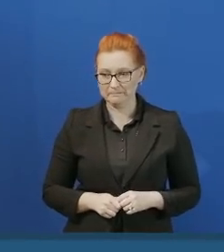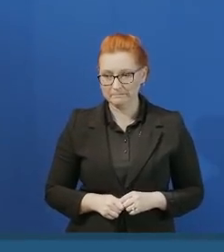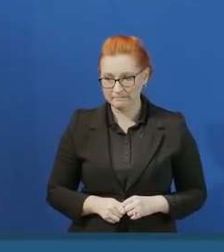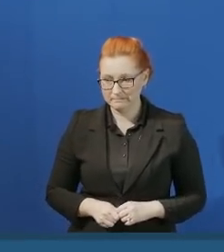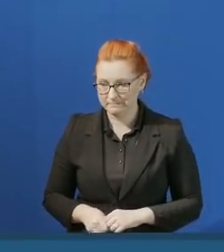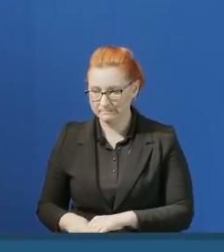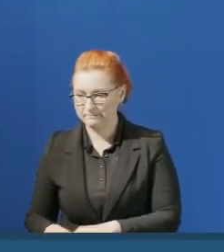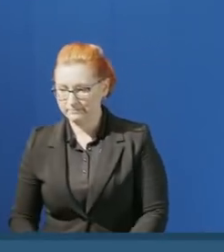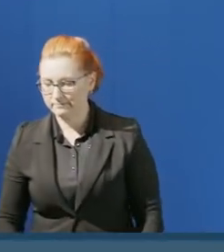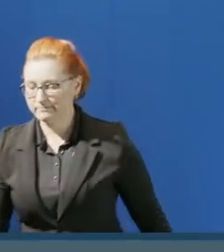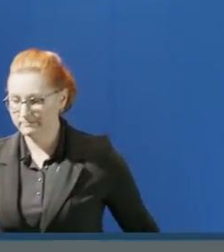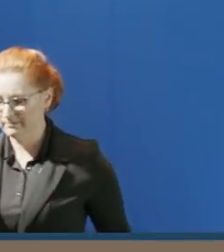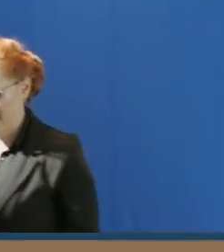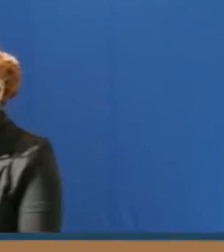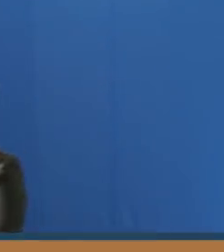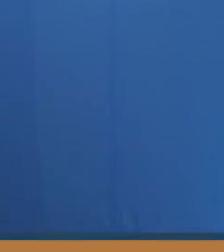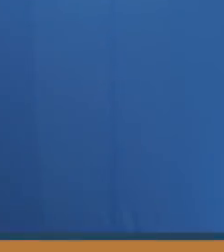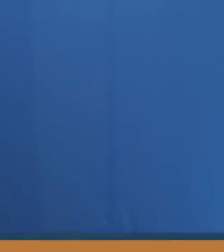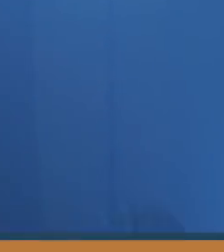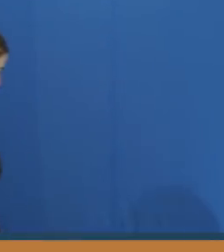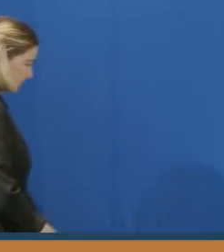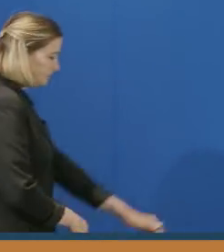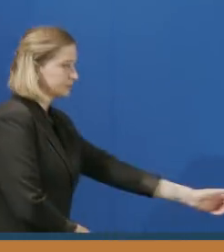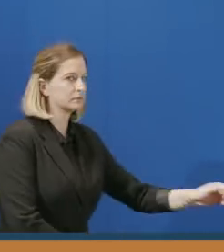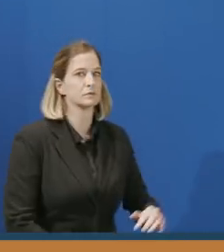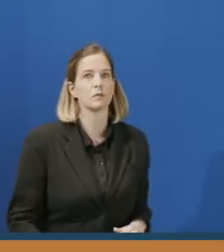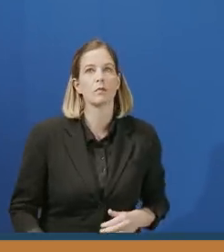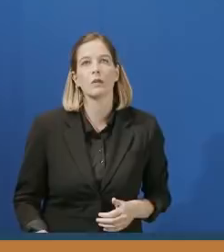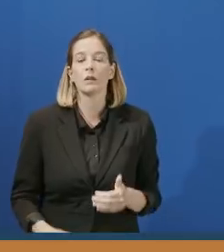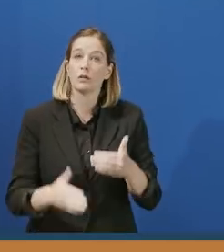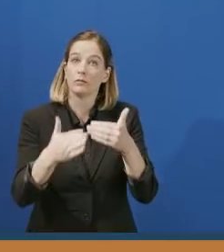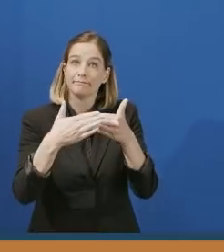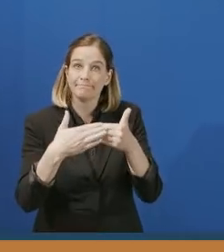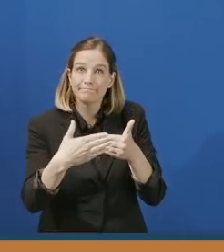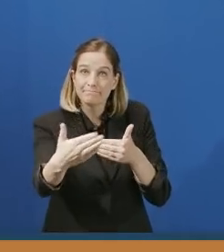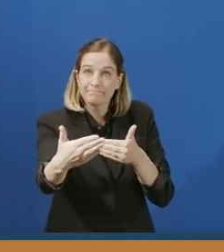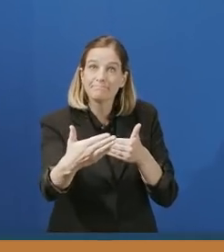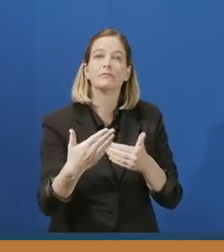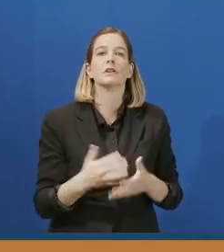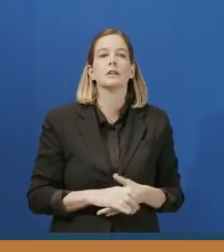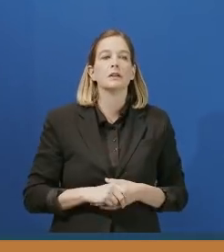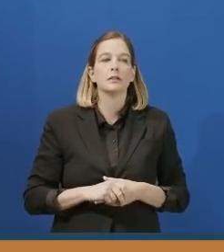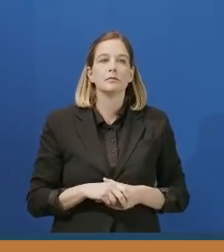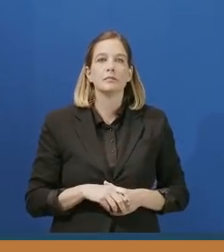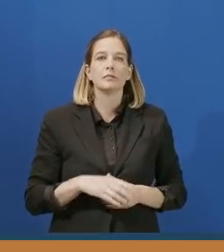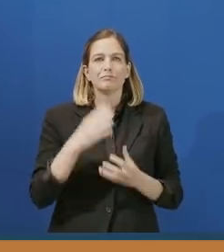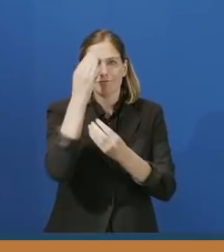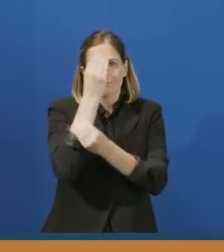So going forward, I just want you to know that we're going to continue